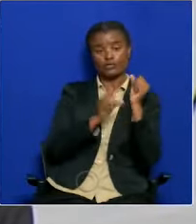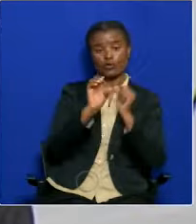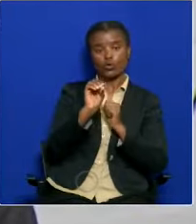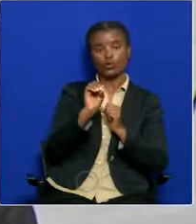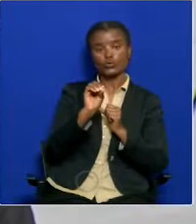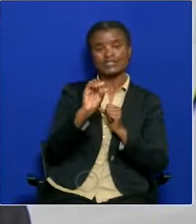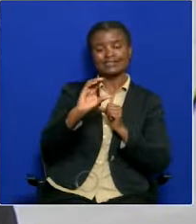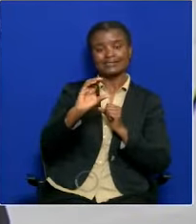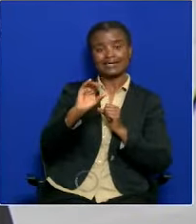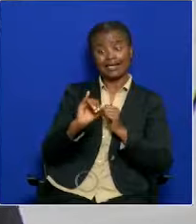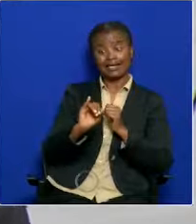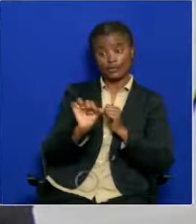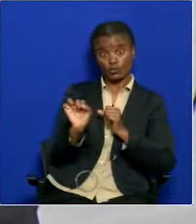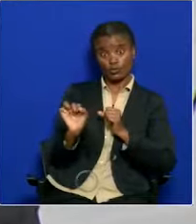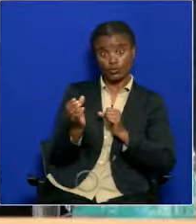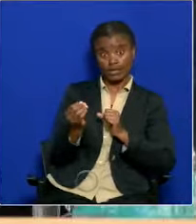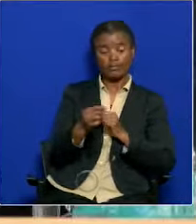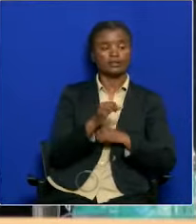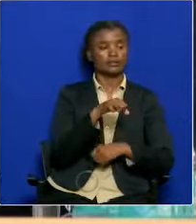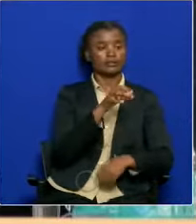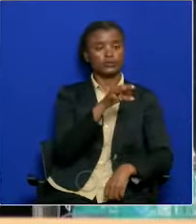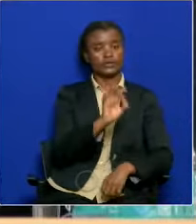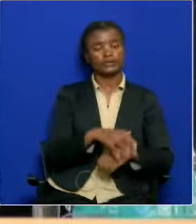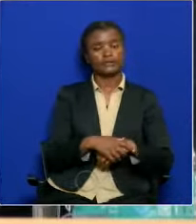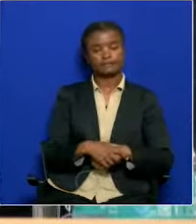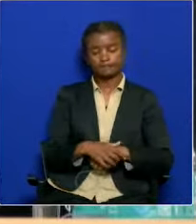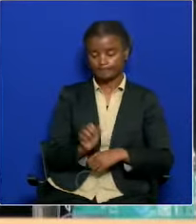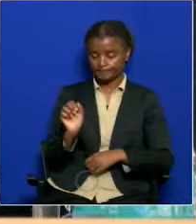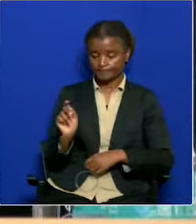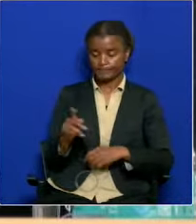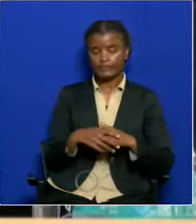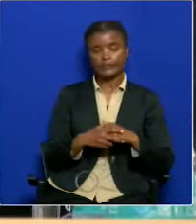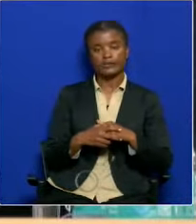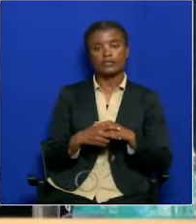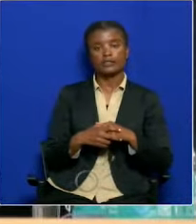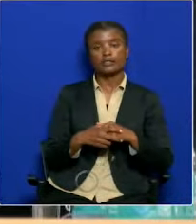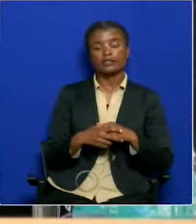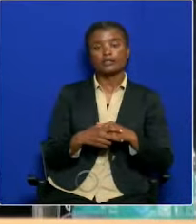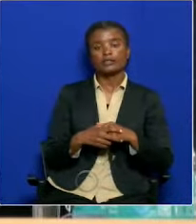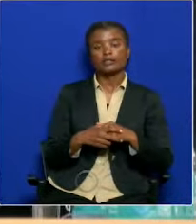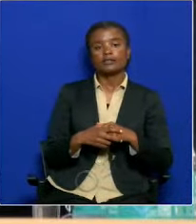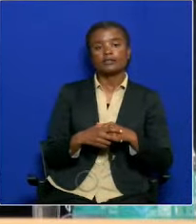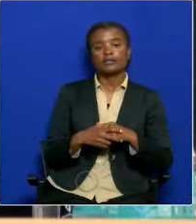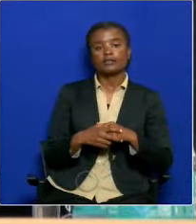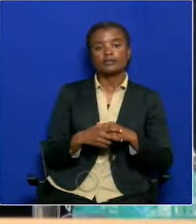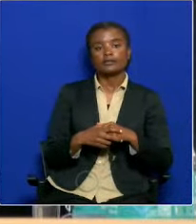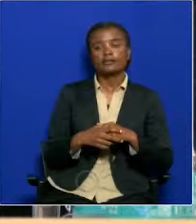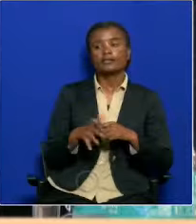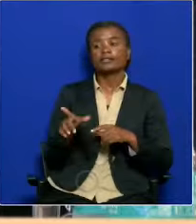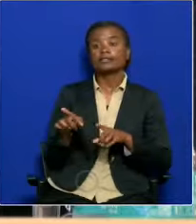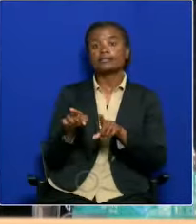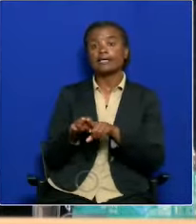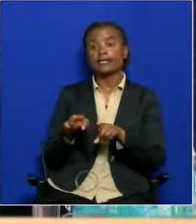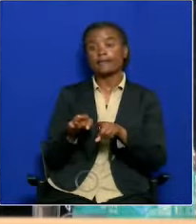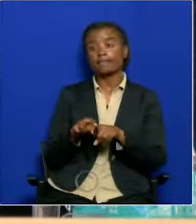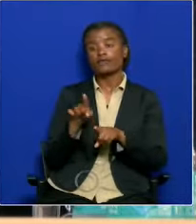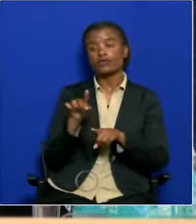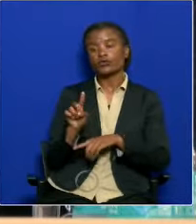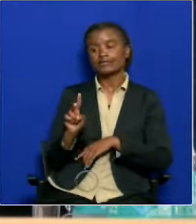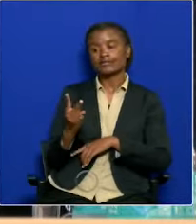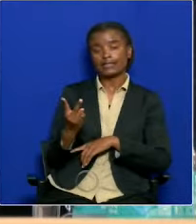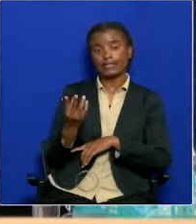All right. Then, General, if you can, we'll do the same exercise for your second number. If you can go